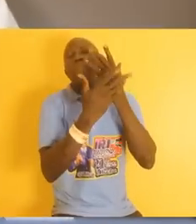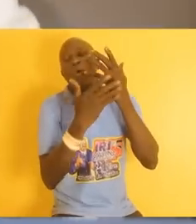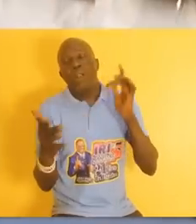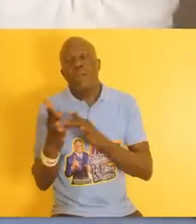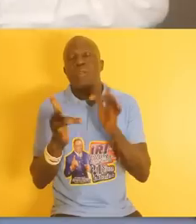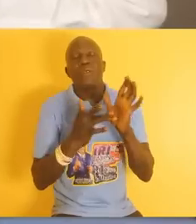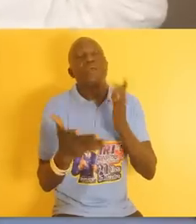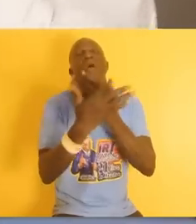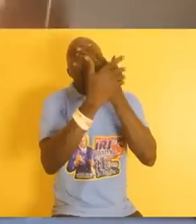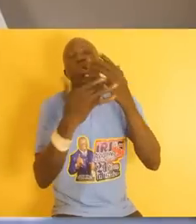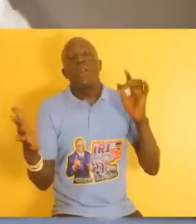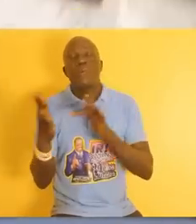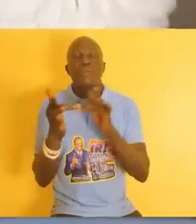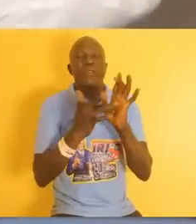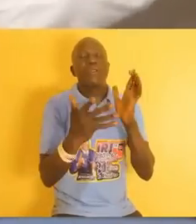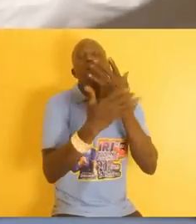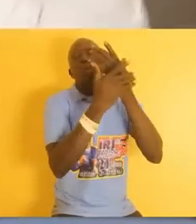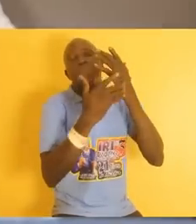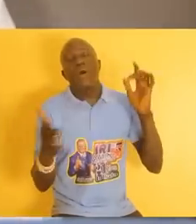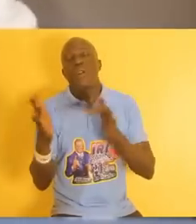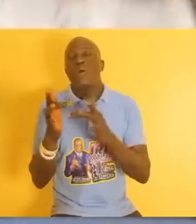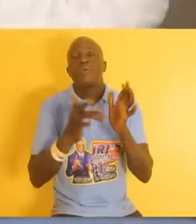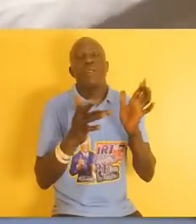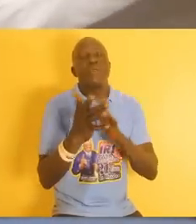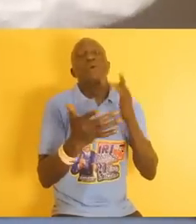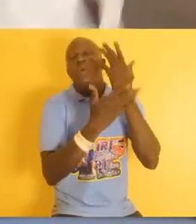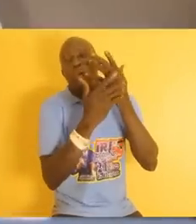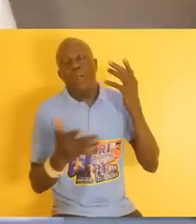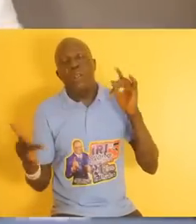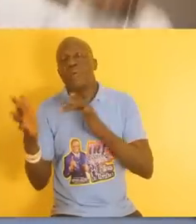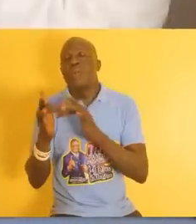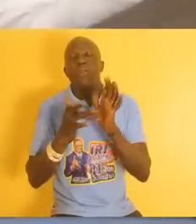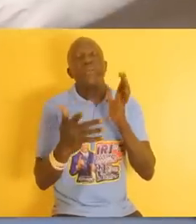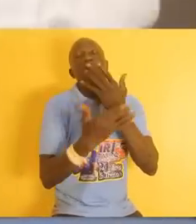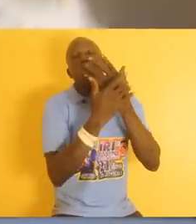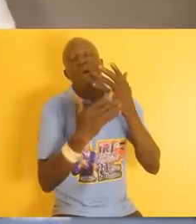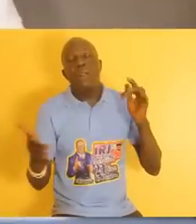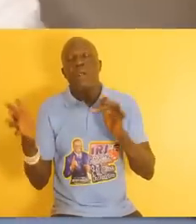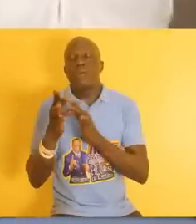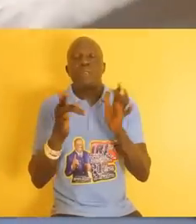Oh yeah,